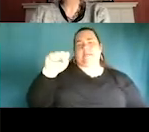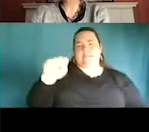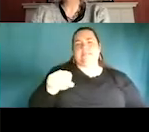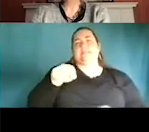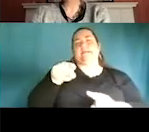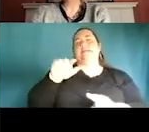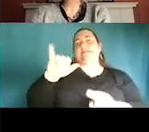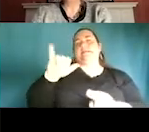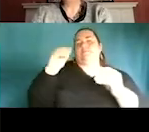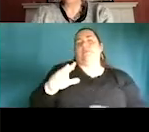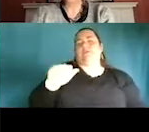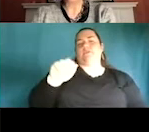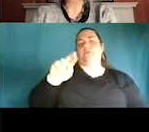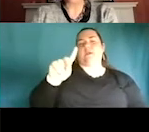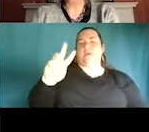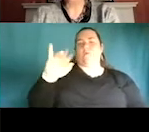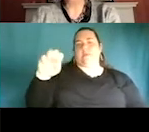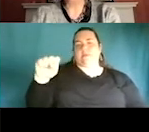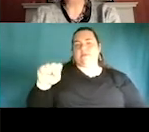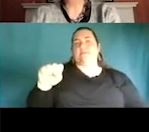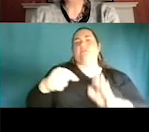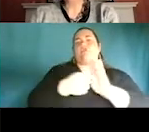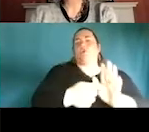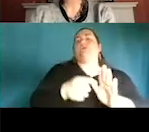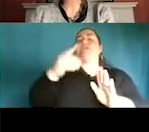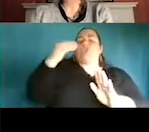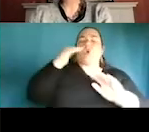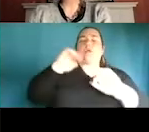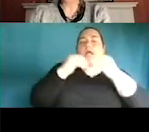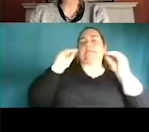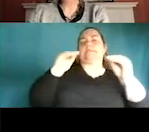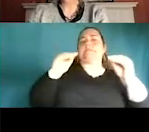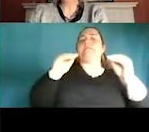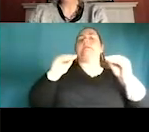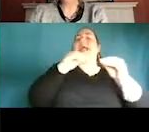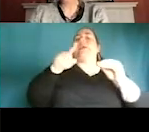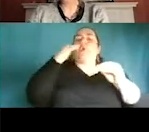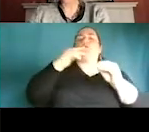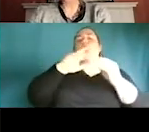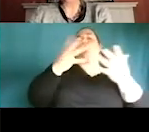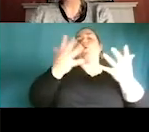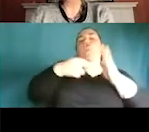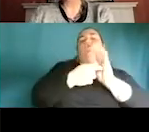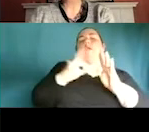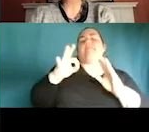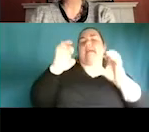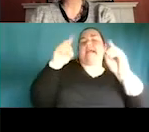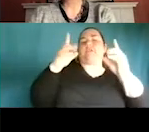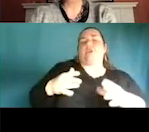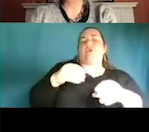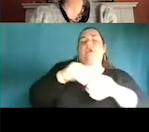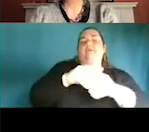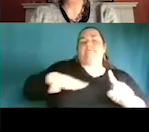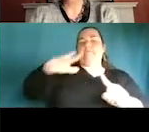he understands the role of the educator in Black communities and brings that vital task to his Brown Lecture Hall